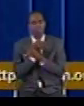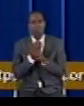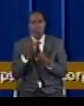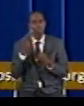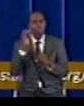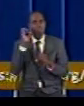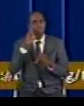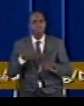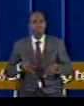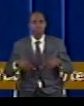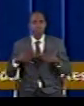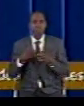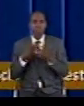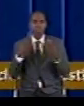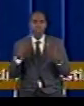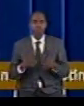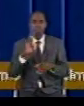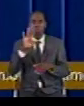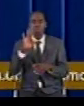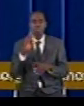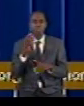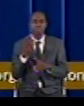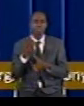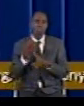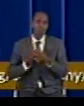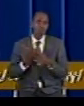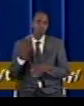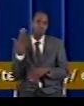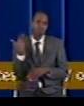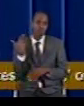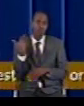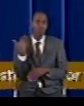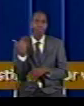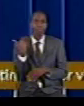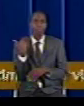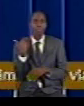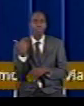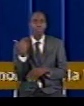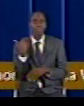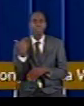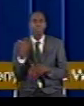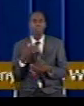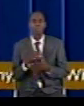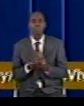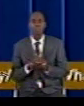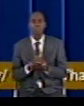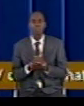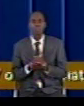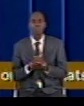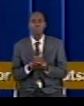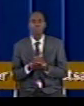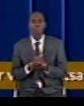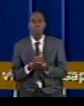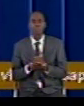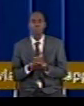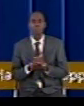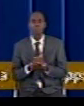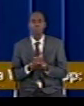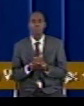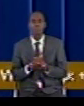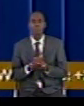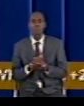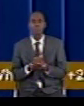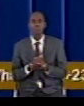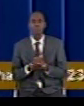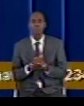happened 5 months back. As earlier mentioned, my name is Haran Emmanuel. I'm from Gashaka region,